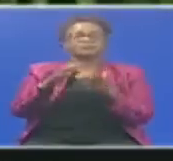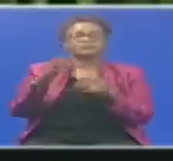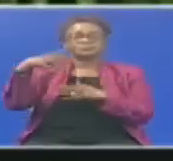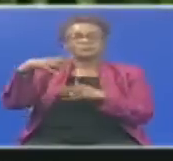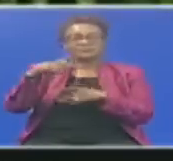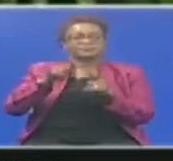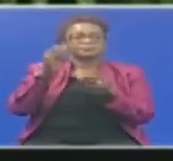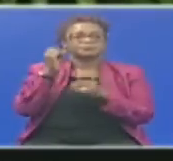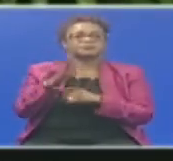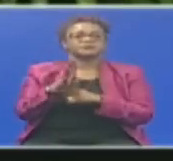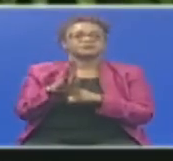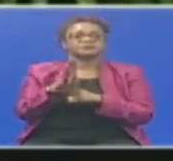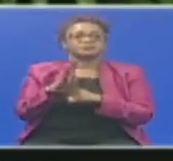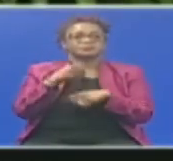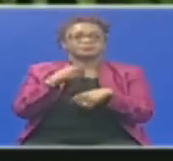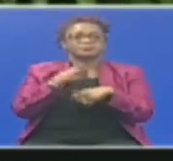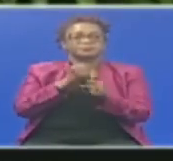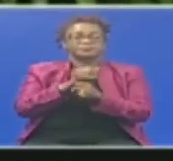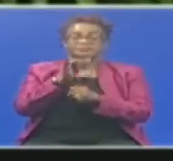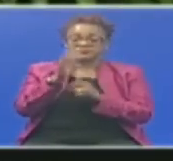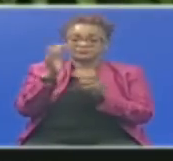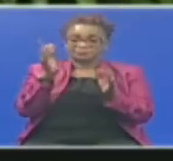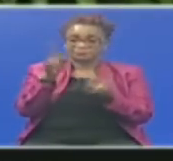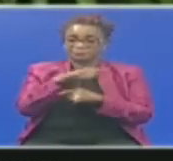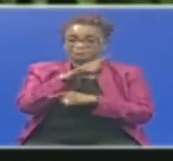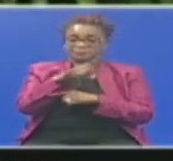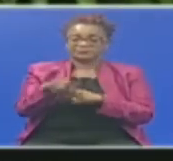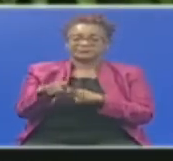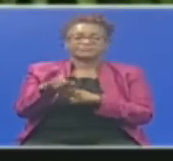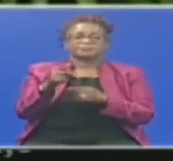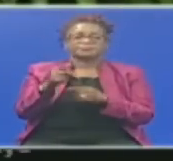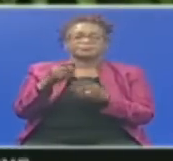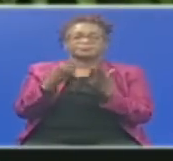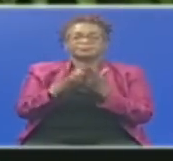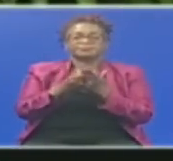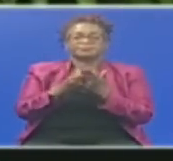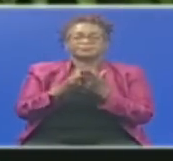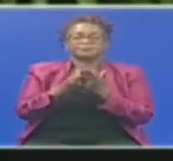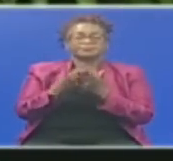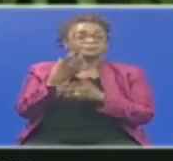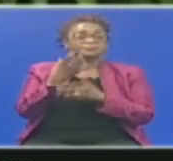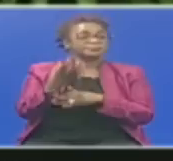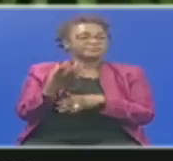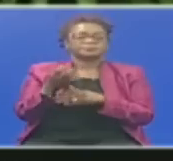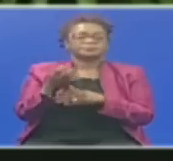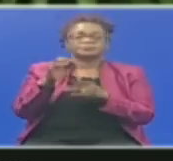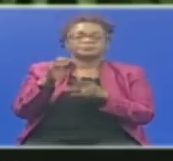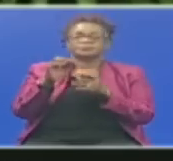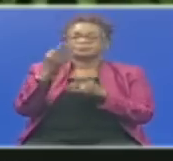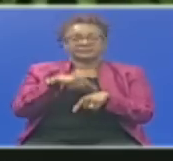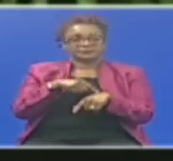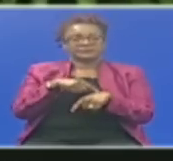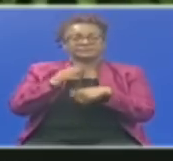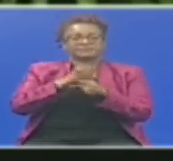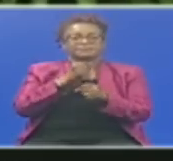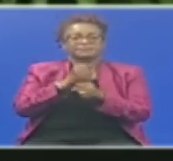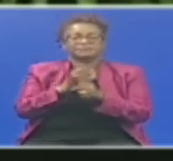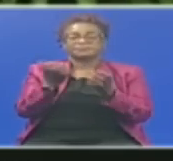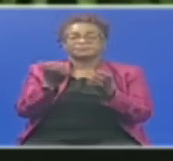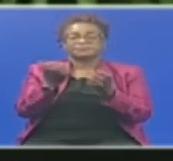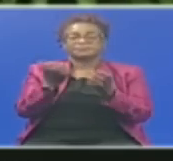expensive. Following the ban on logging, the price of charcoal almost tripled, forcing many businesses that rely on